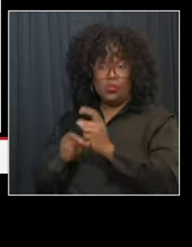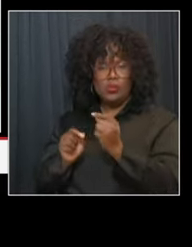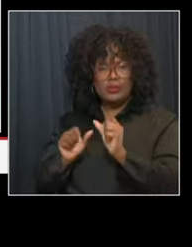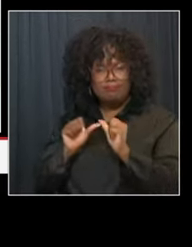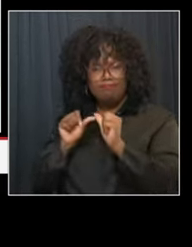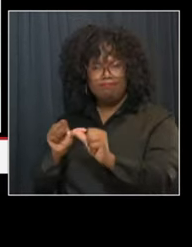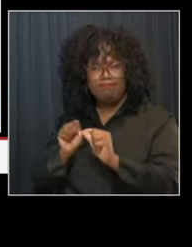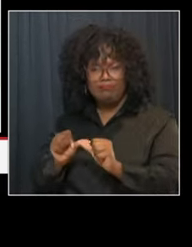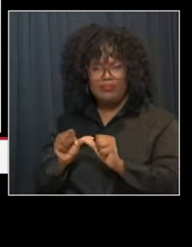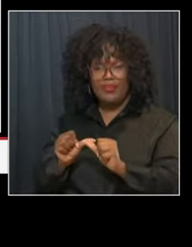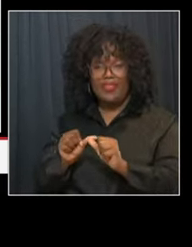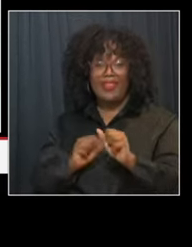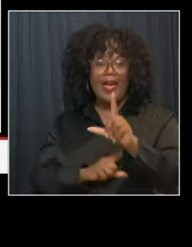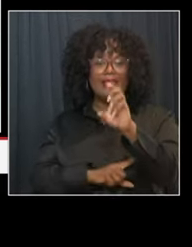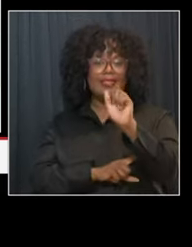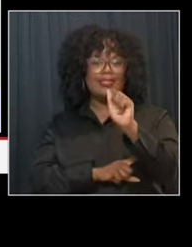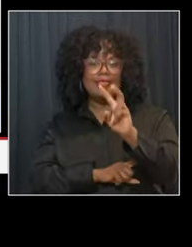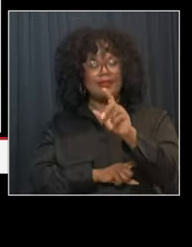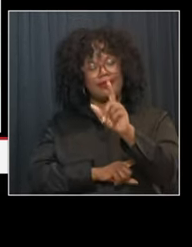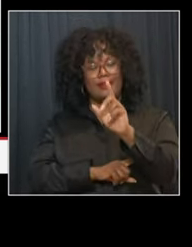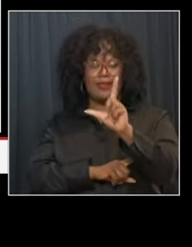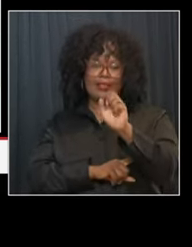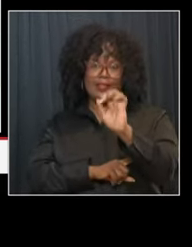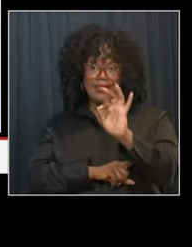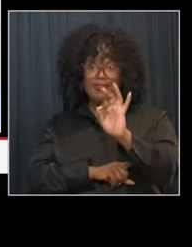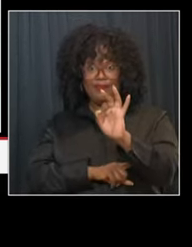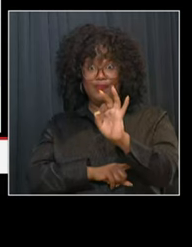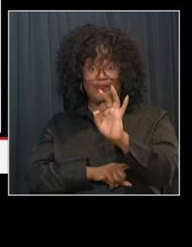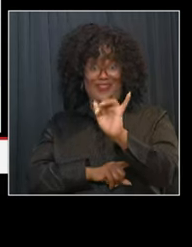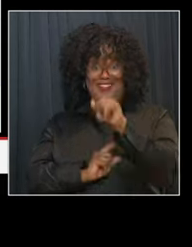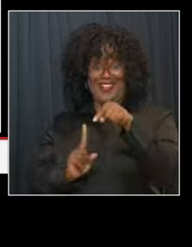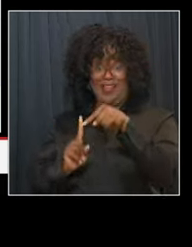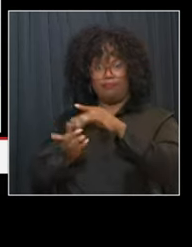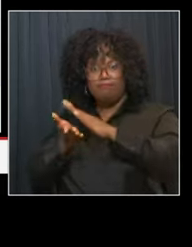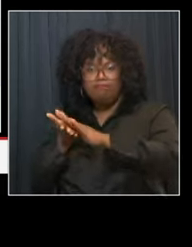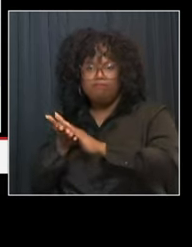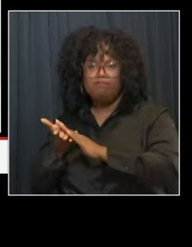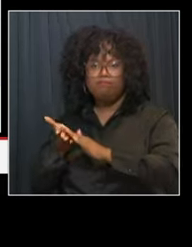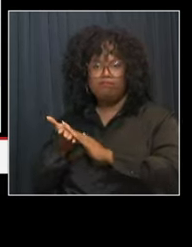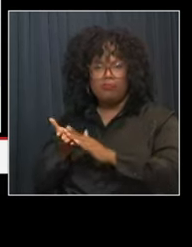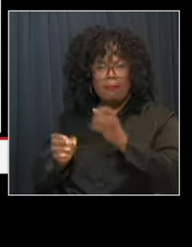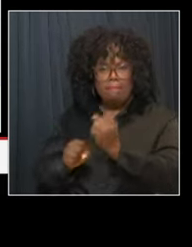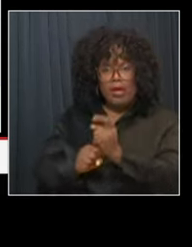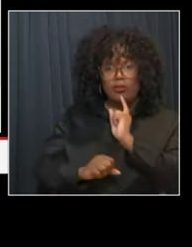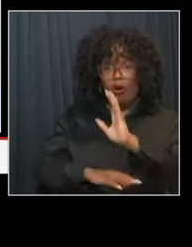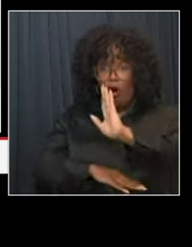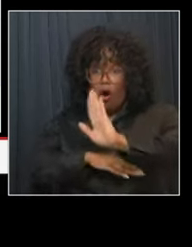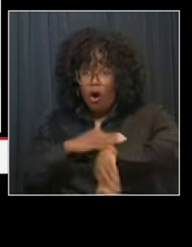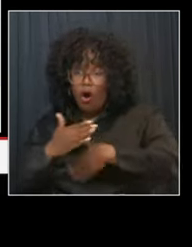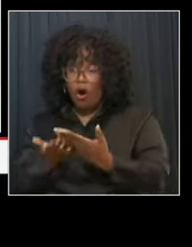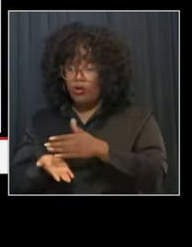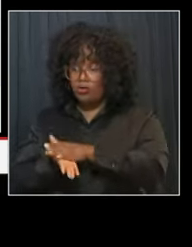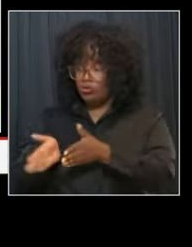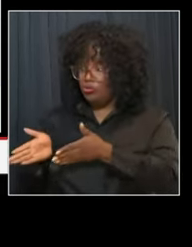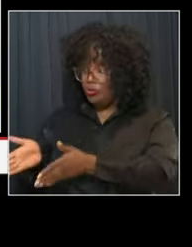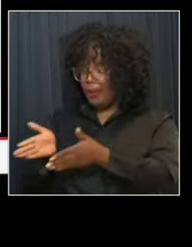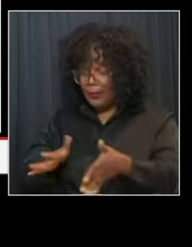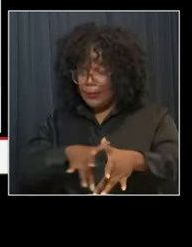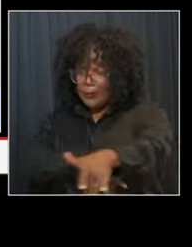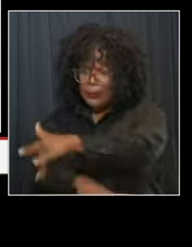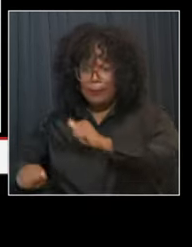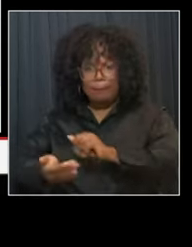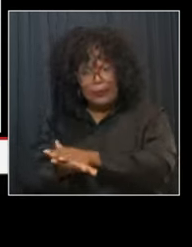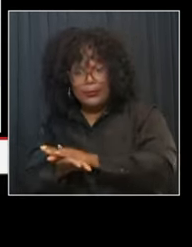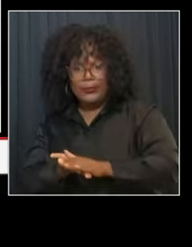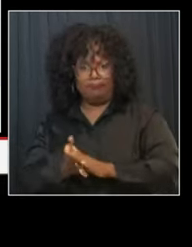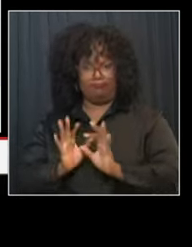team that is focused on ensuring the cleanliness of all of the corridors entering and exiting the city.